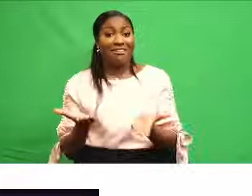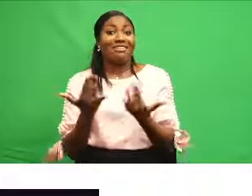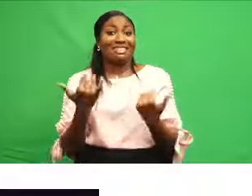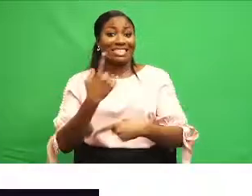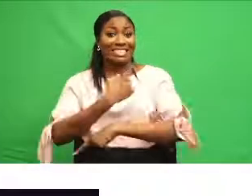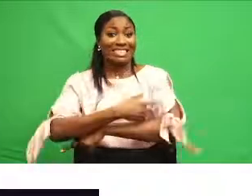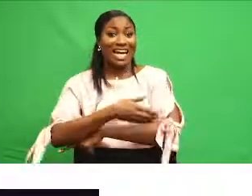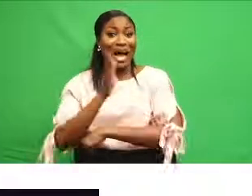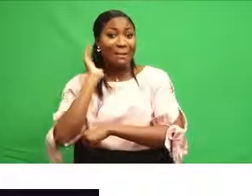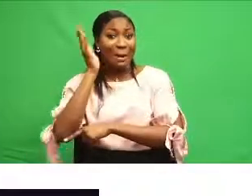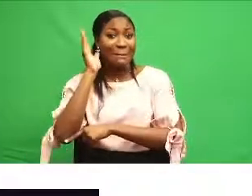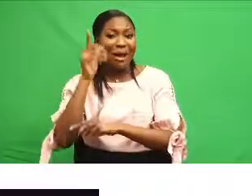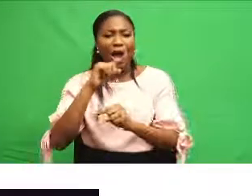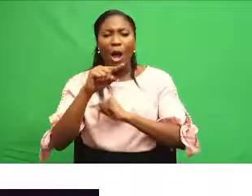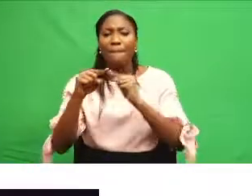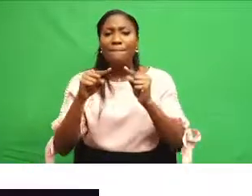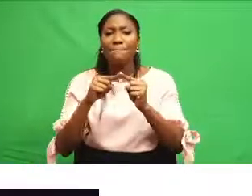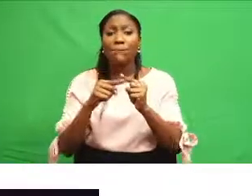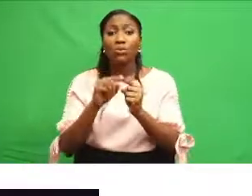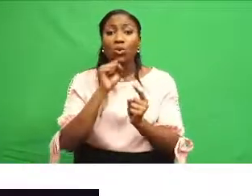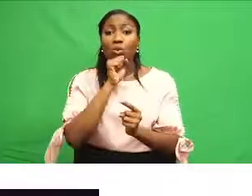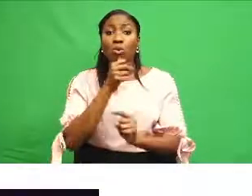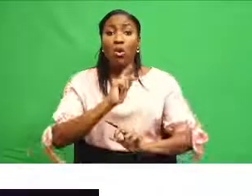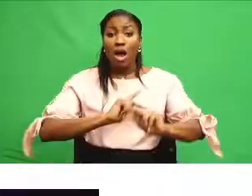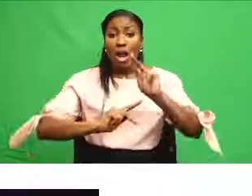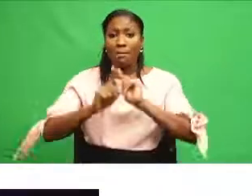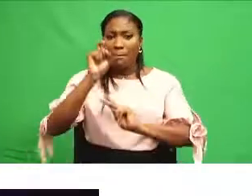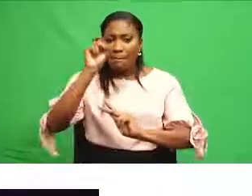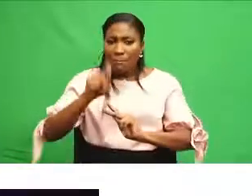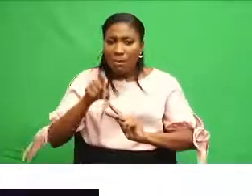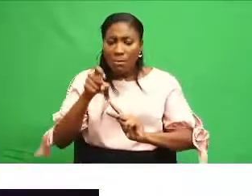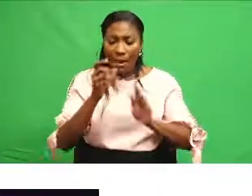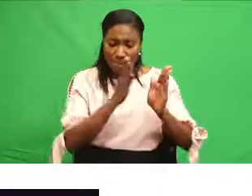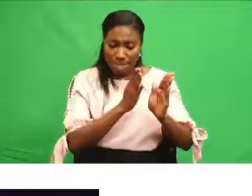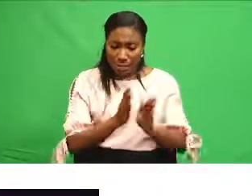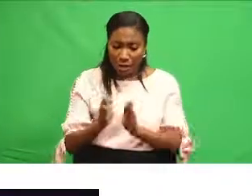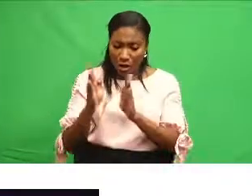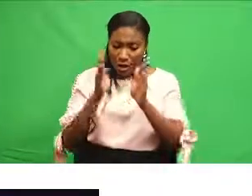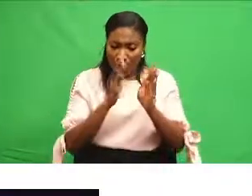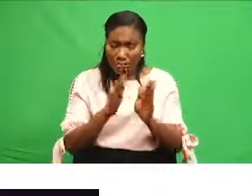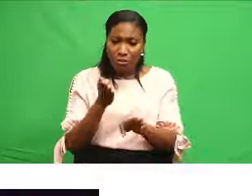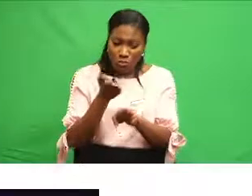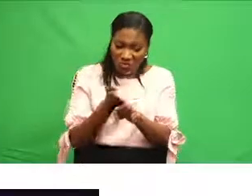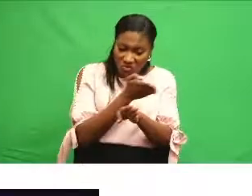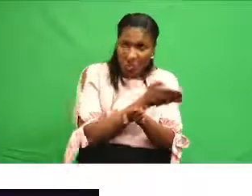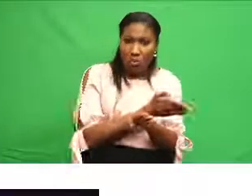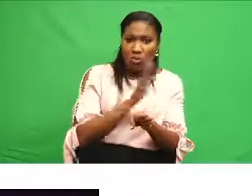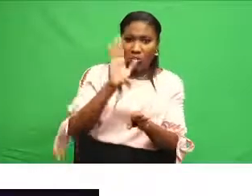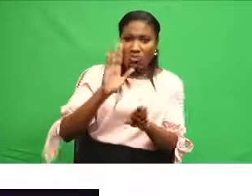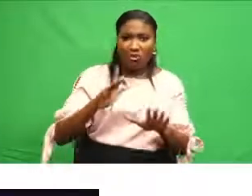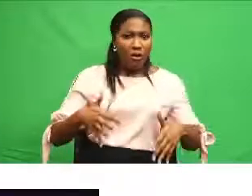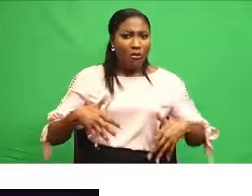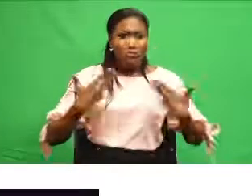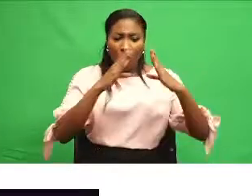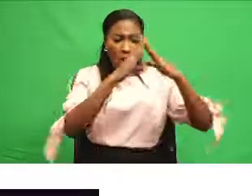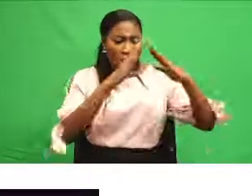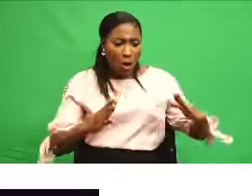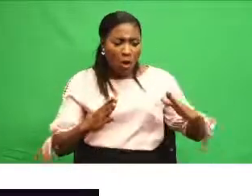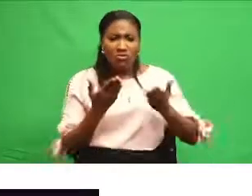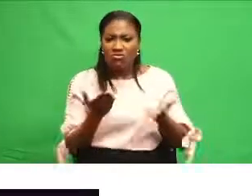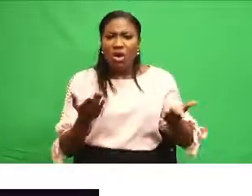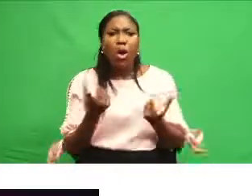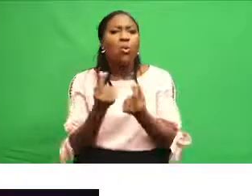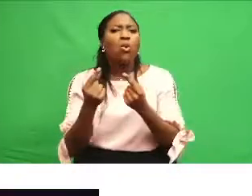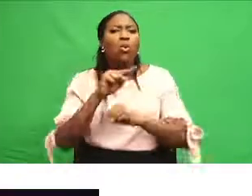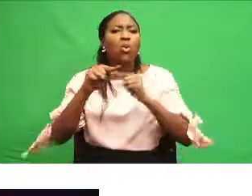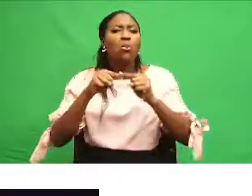benefits of estate planning for older persons. And that was the main reason for my doing it, apart from the little